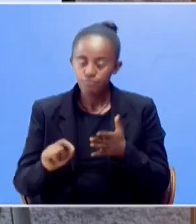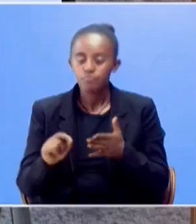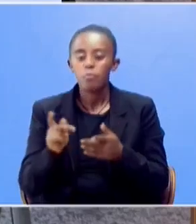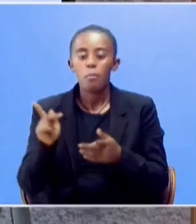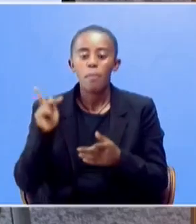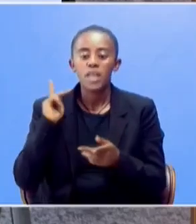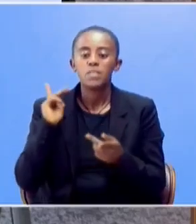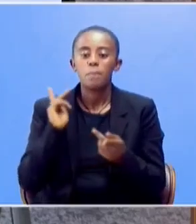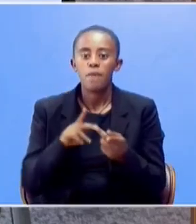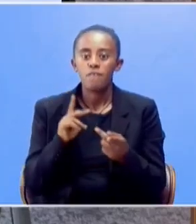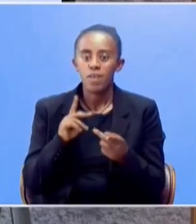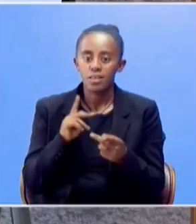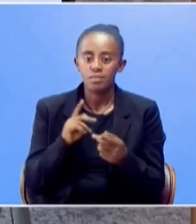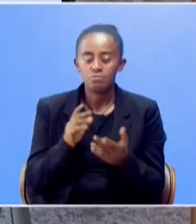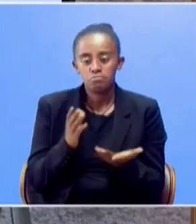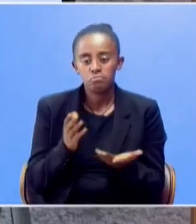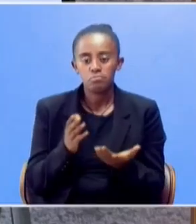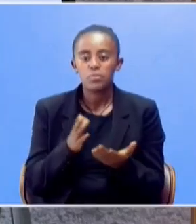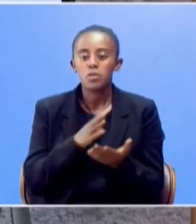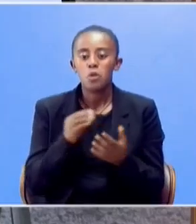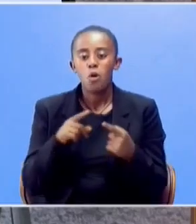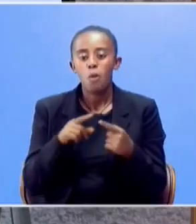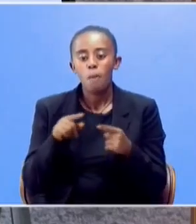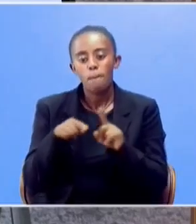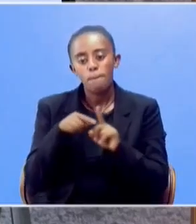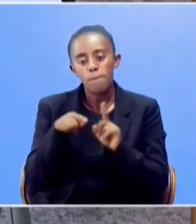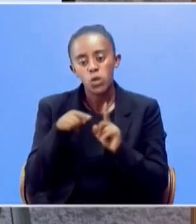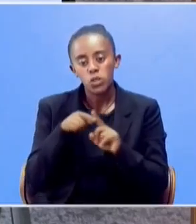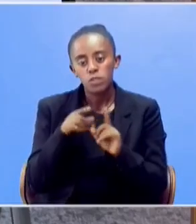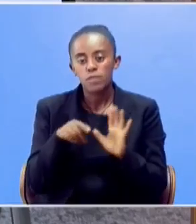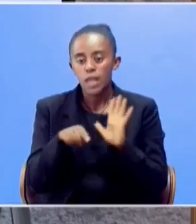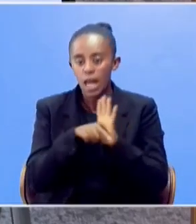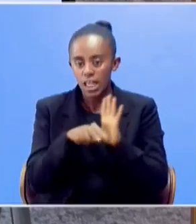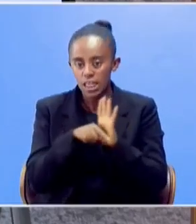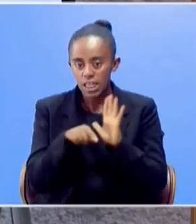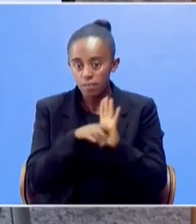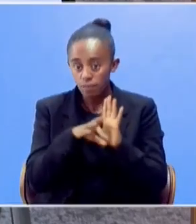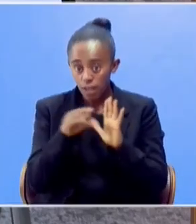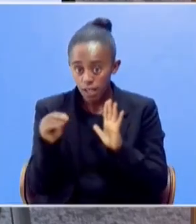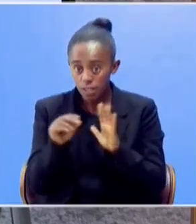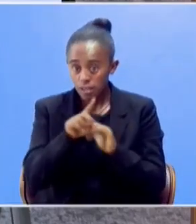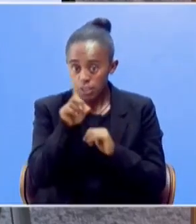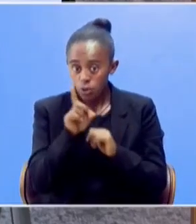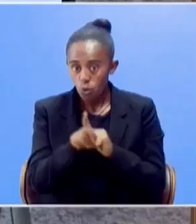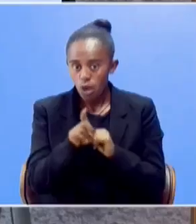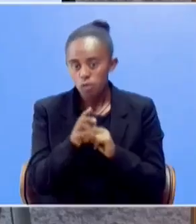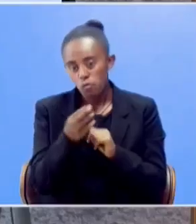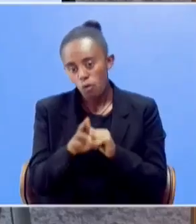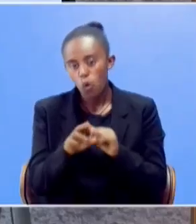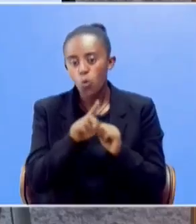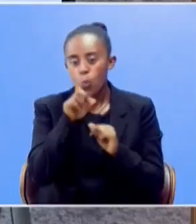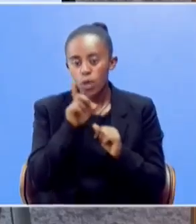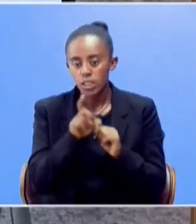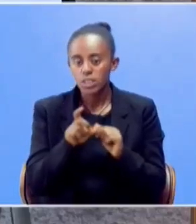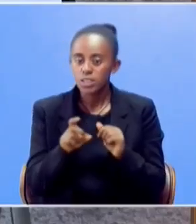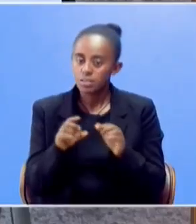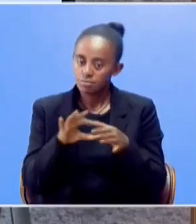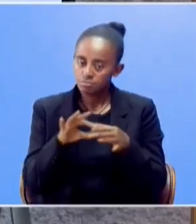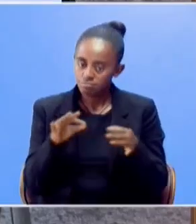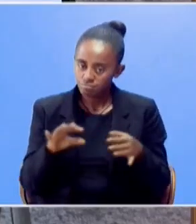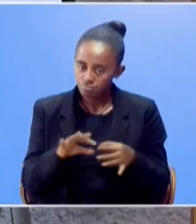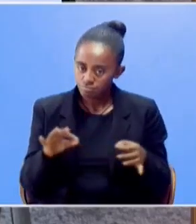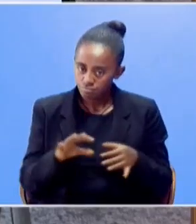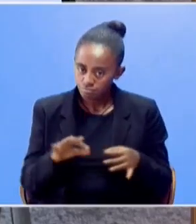past perfect, which is a positive sentence, negative sentence, and interrogative or question sentence. And